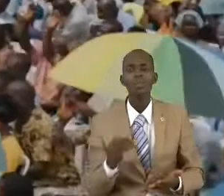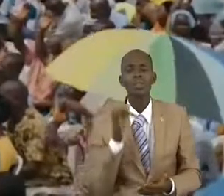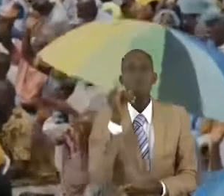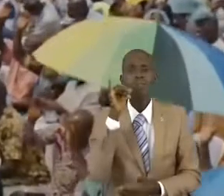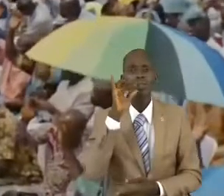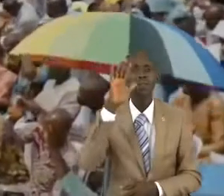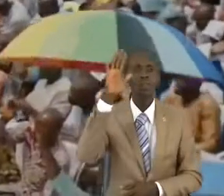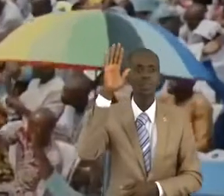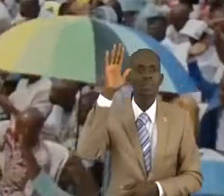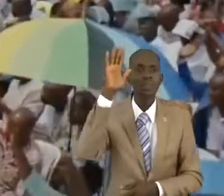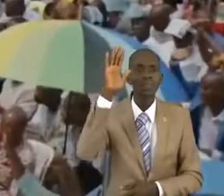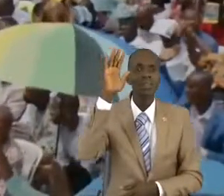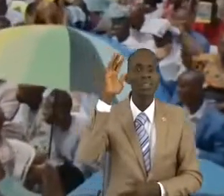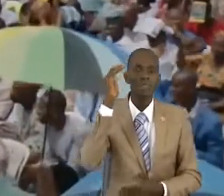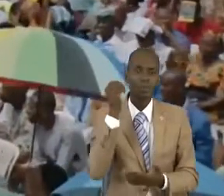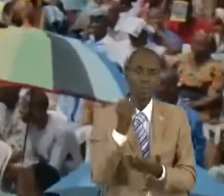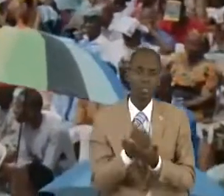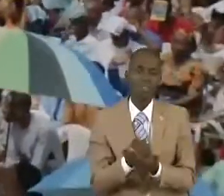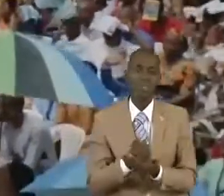Amen.